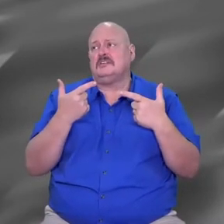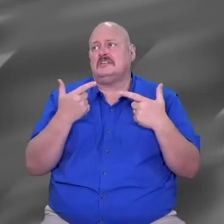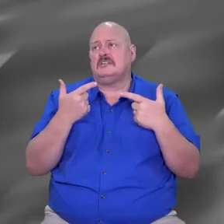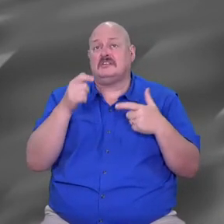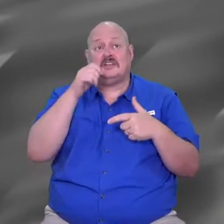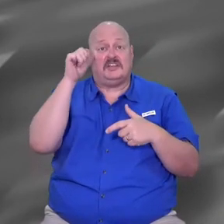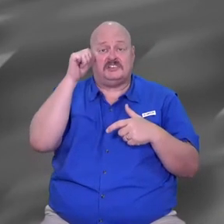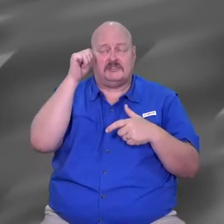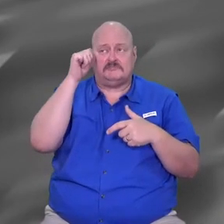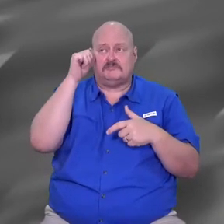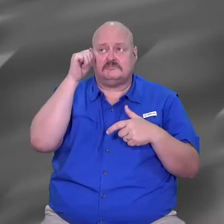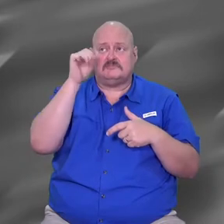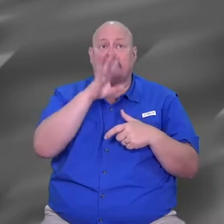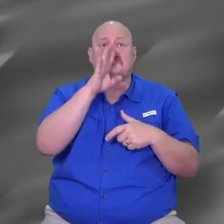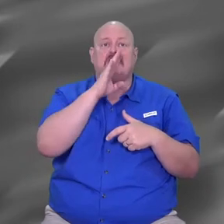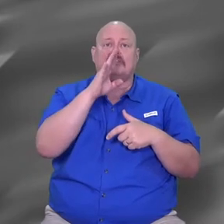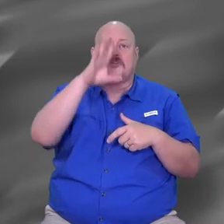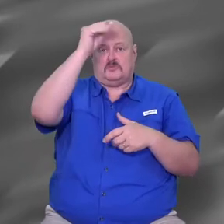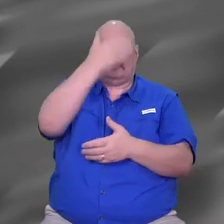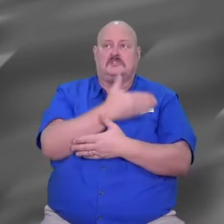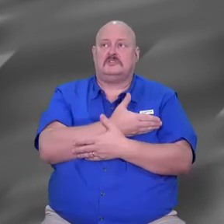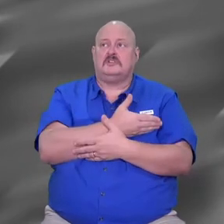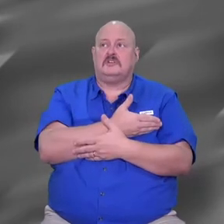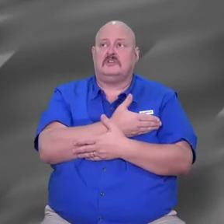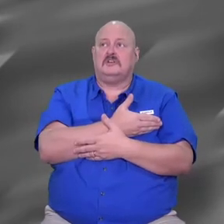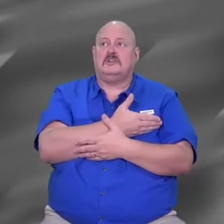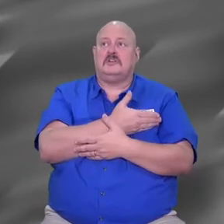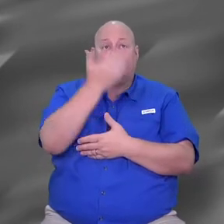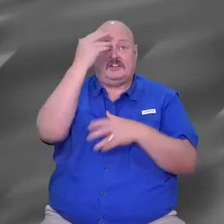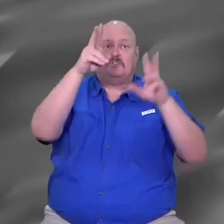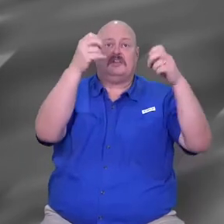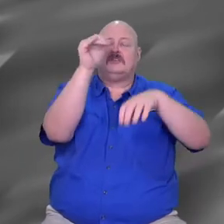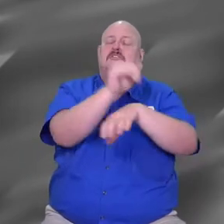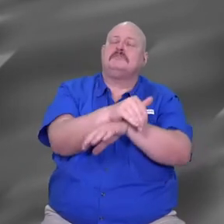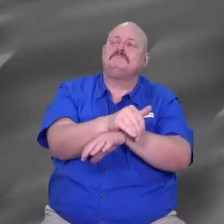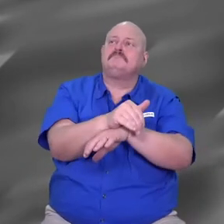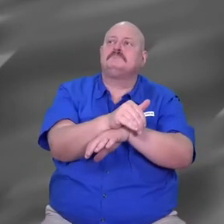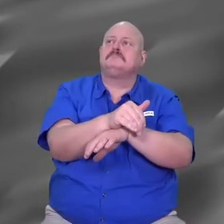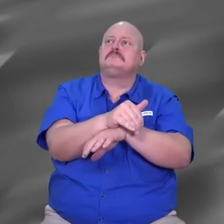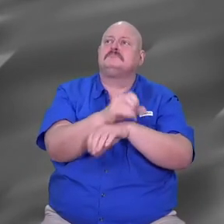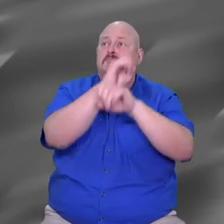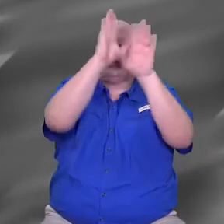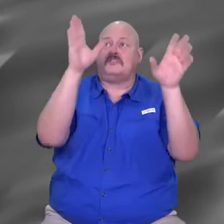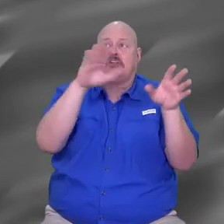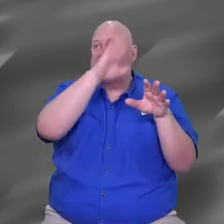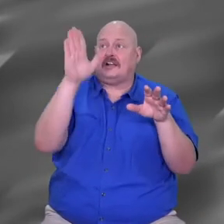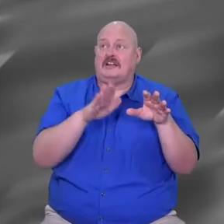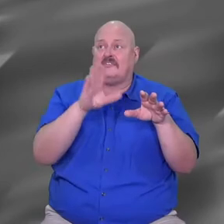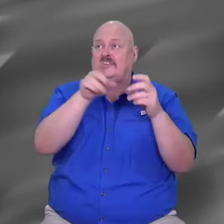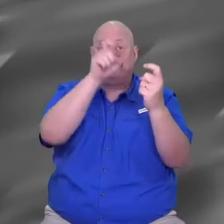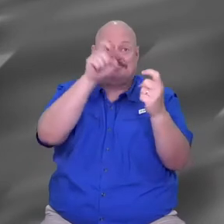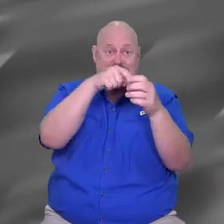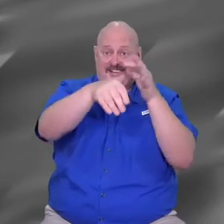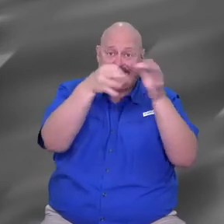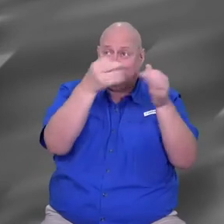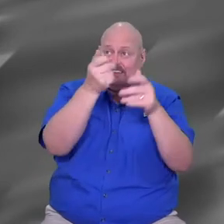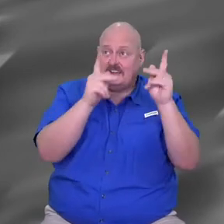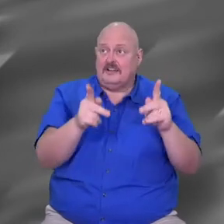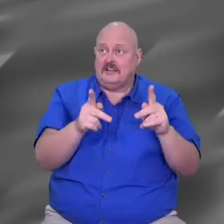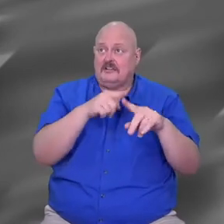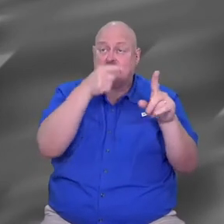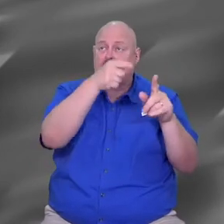yesterday, I was talking to one of my sons because he knew the title for tonight, and obviously I would never give specific details to anyone, much